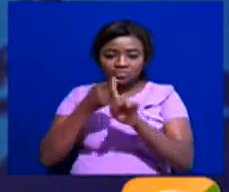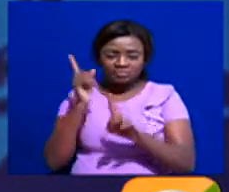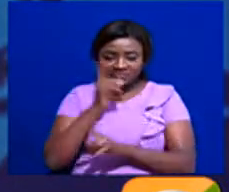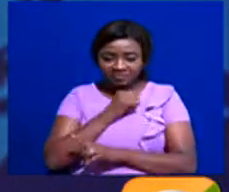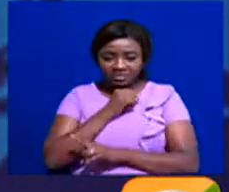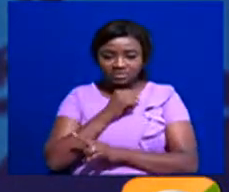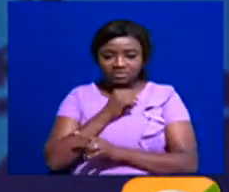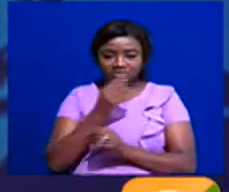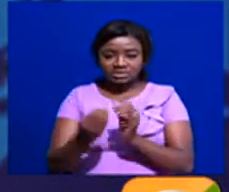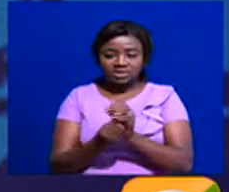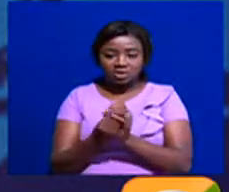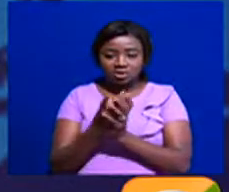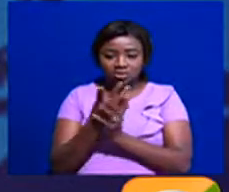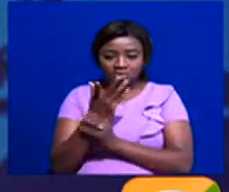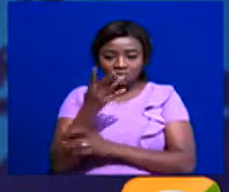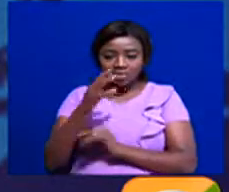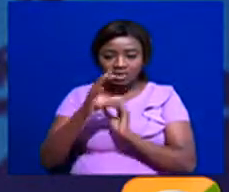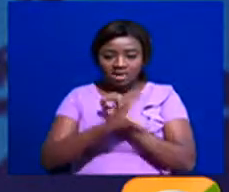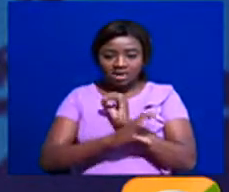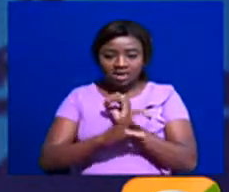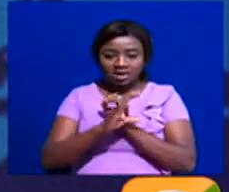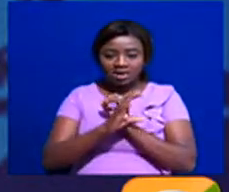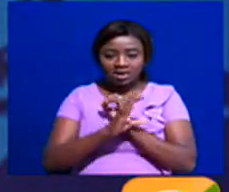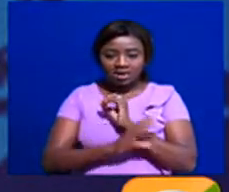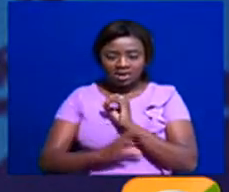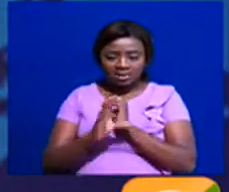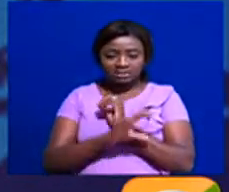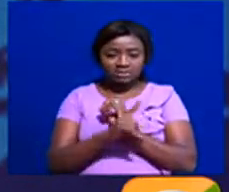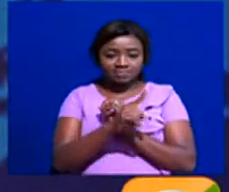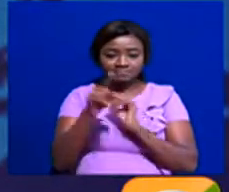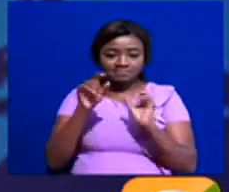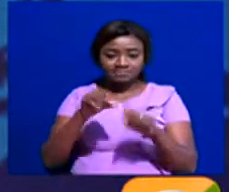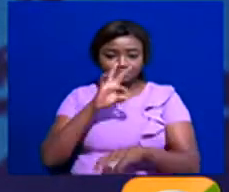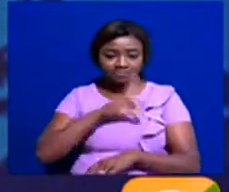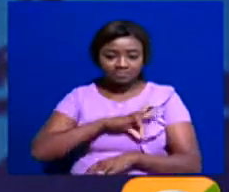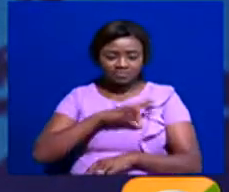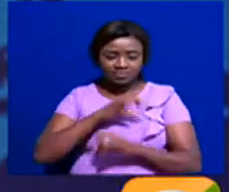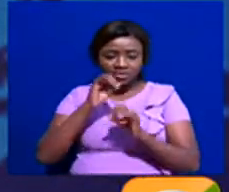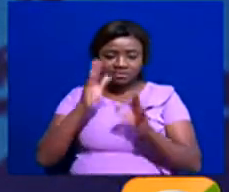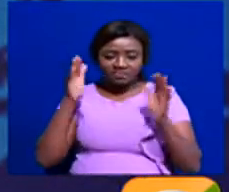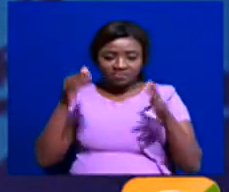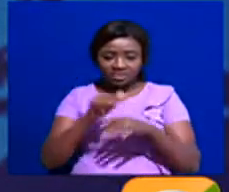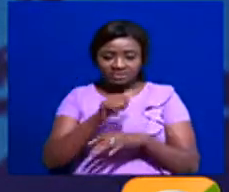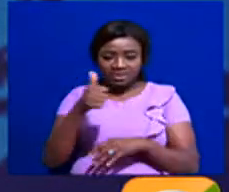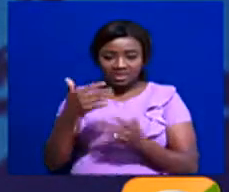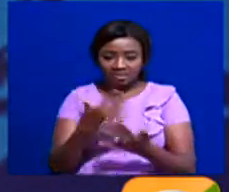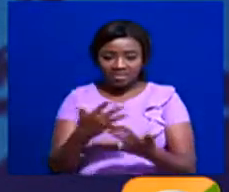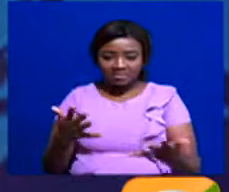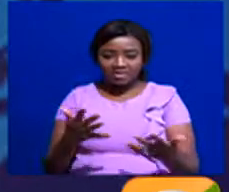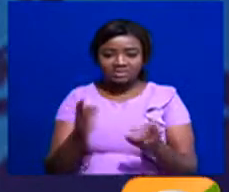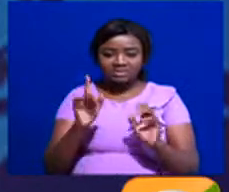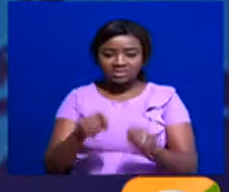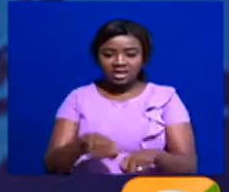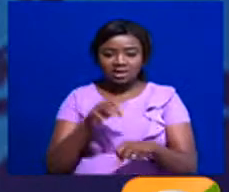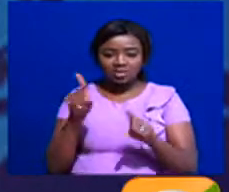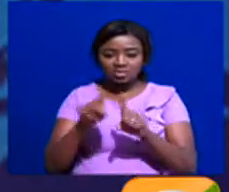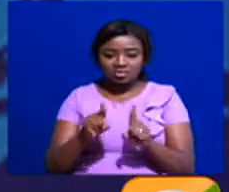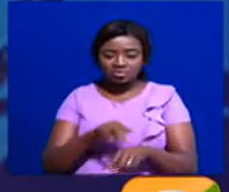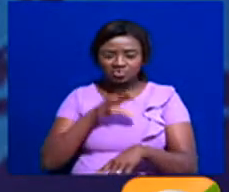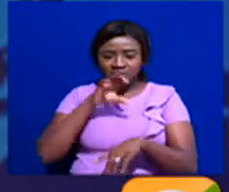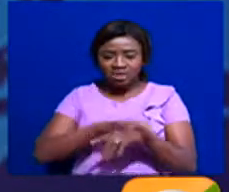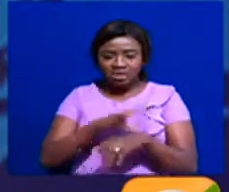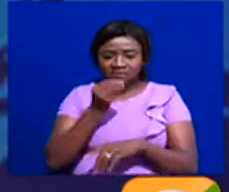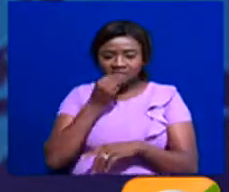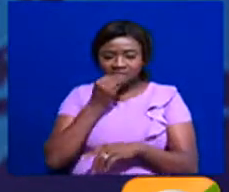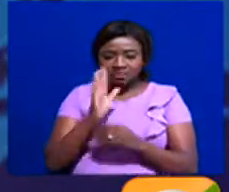as growing countries, they will benefit much more to growing other things that can get even food for the family